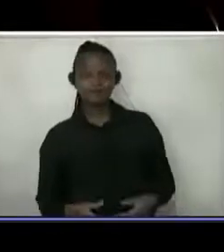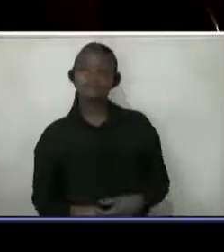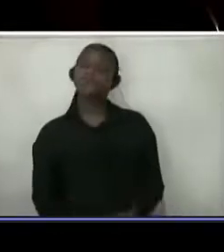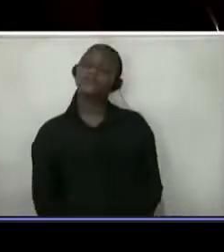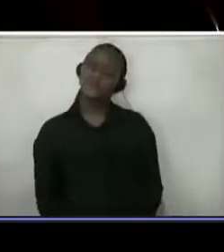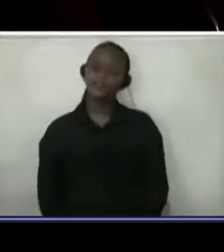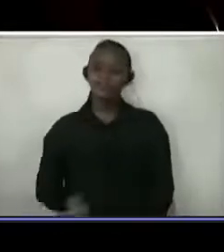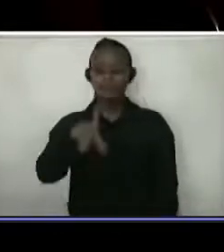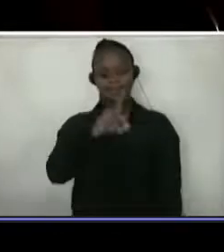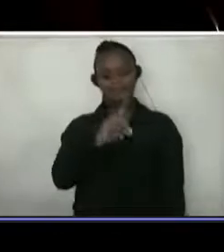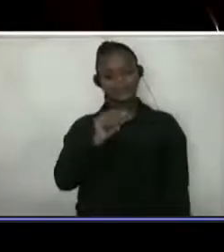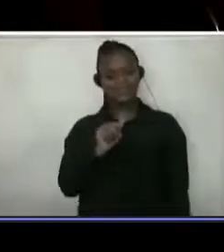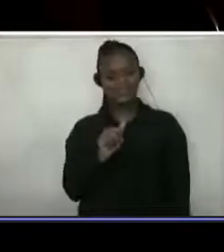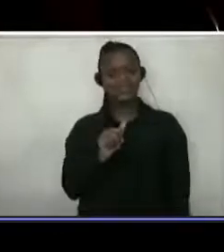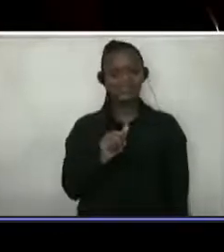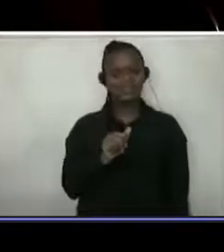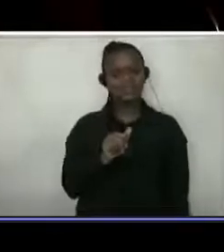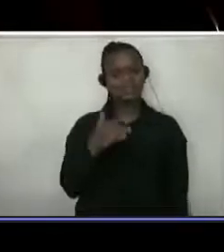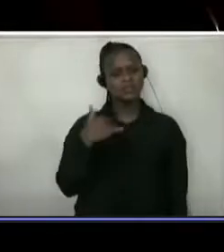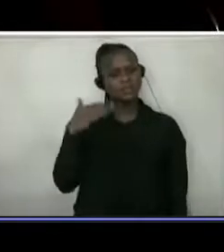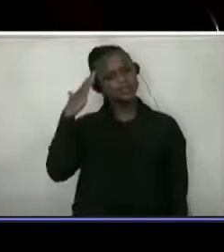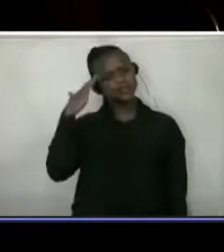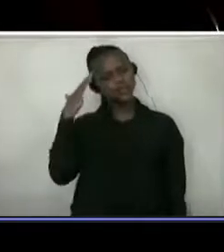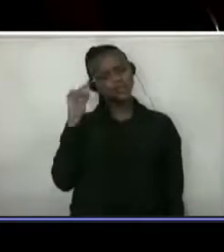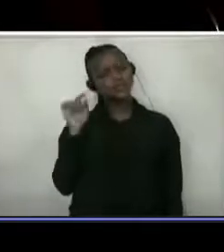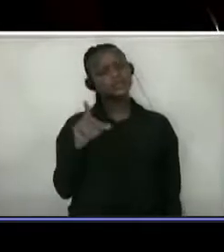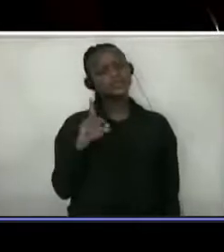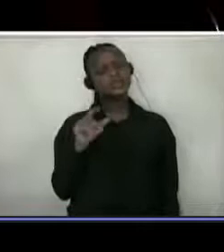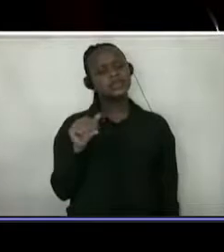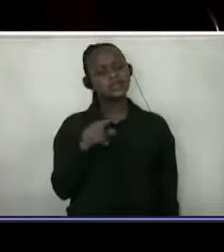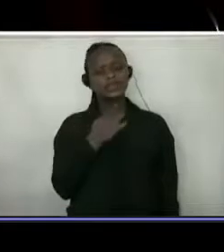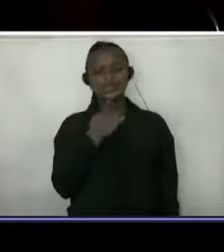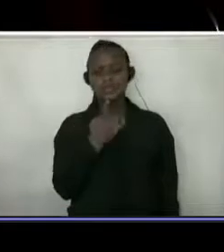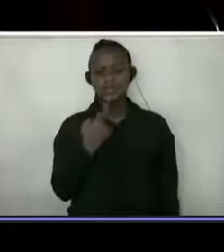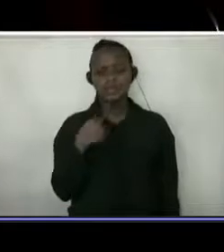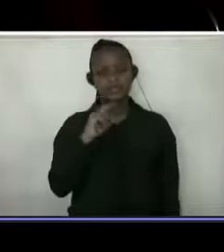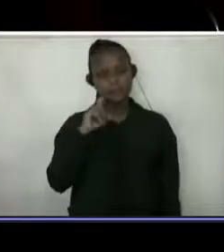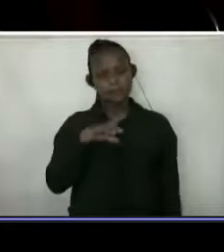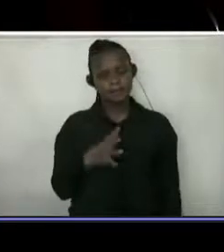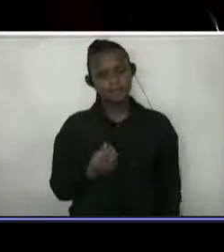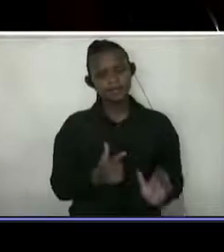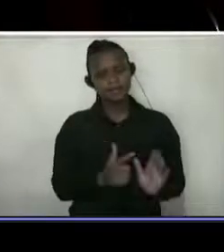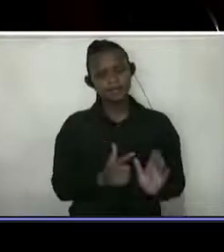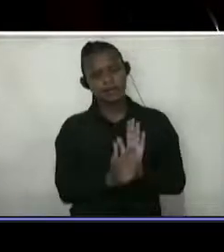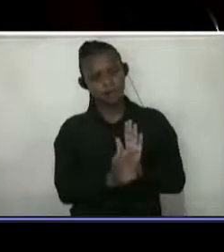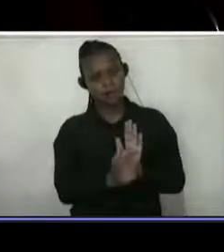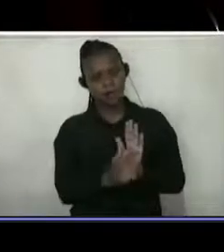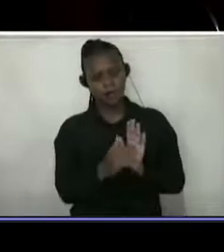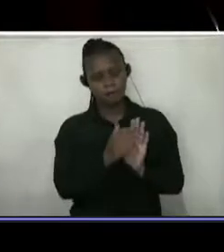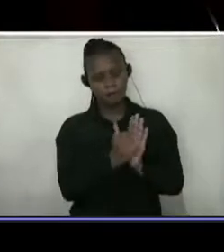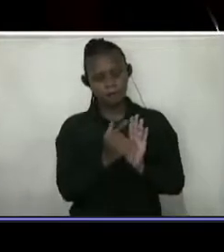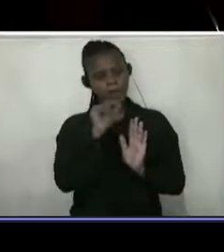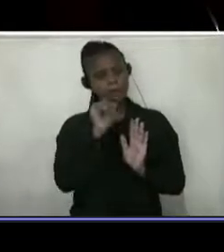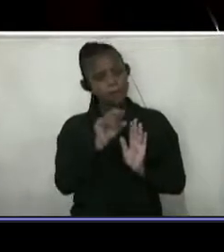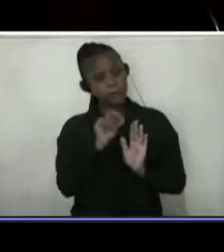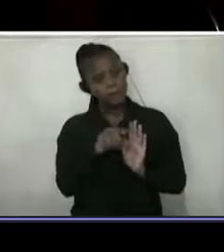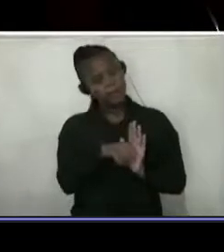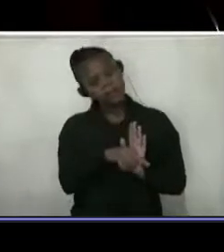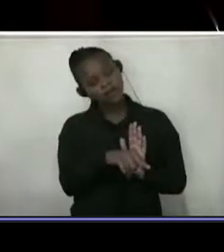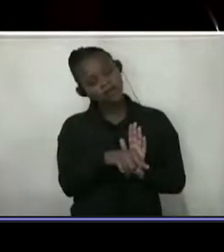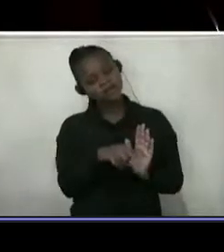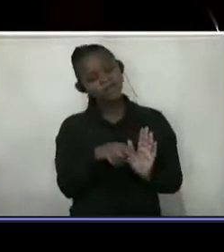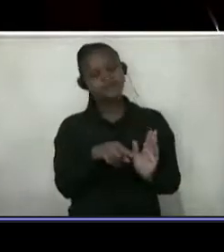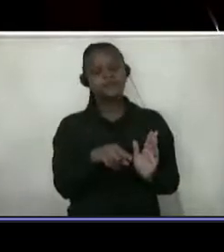believes that we need to make changes to our electoral laws to ensure the stability of coalition government. Just recently, on the 13th of